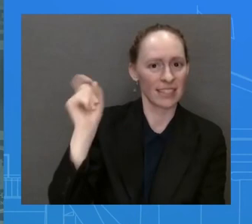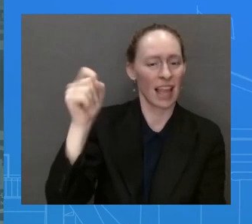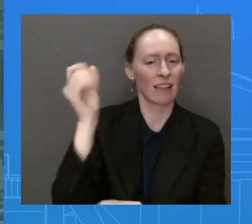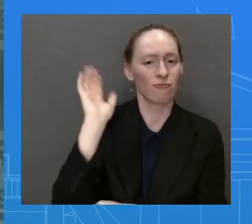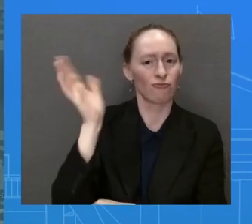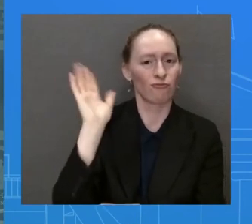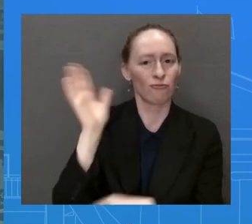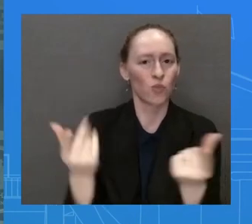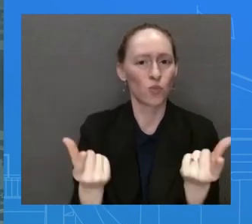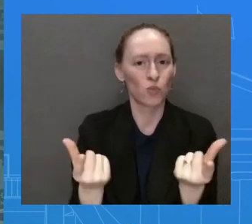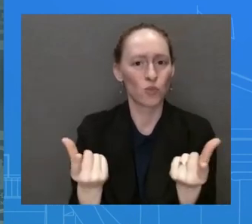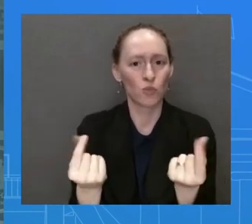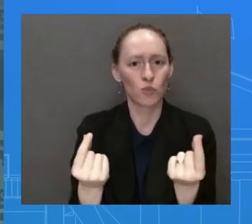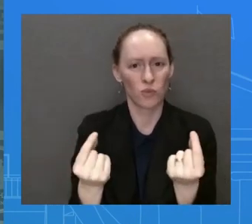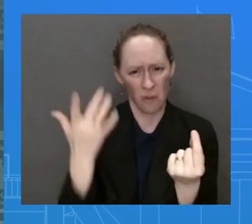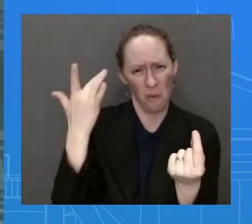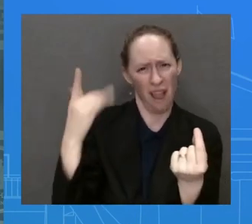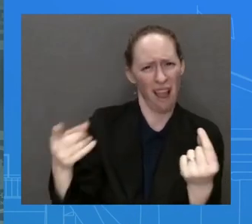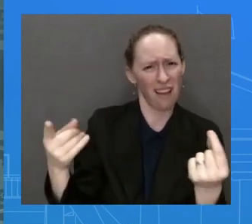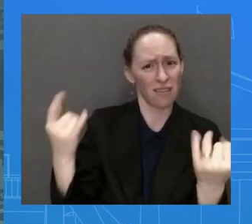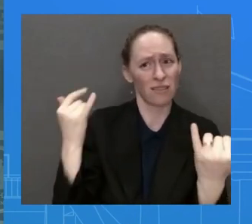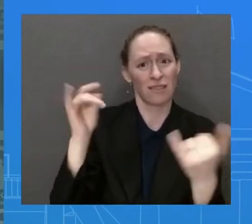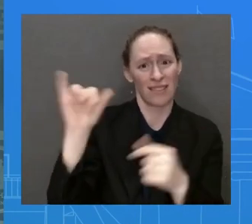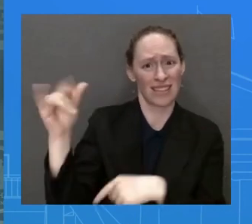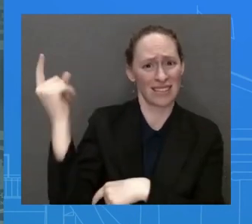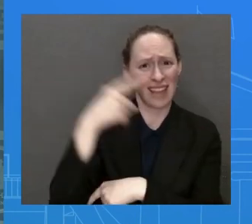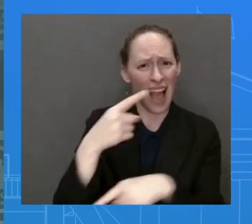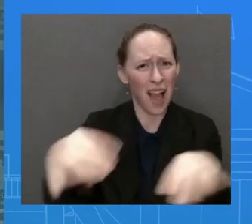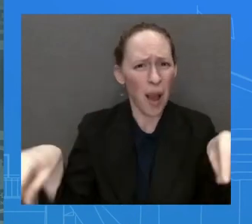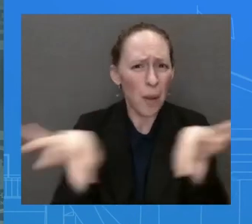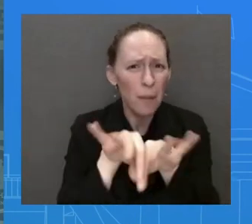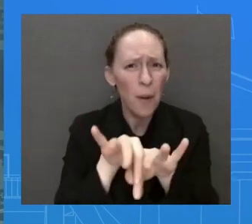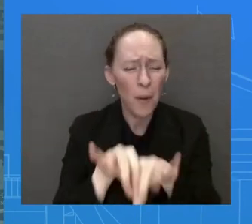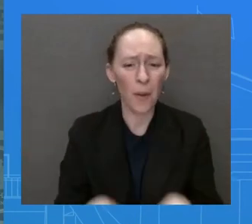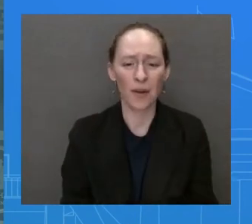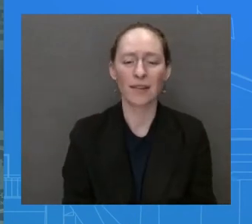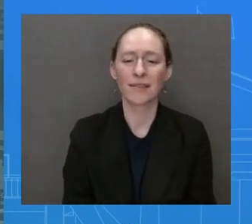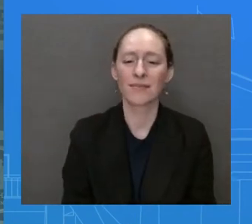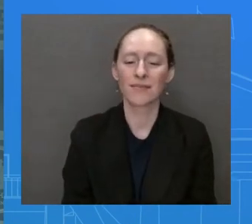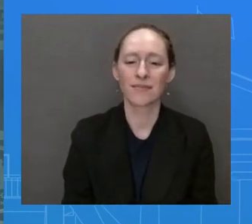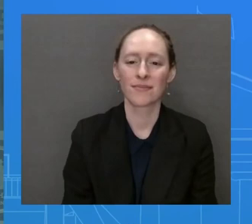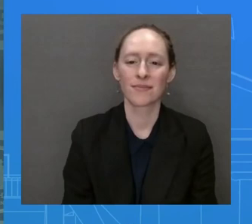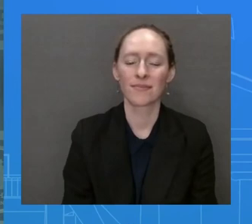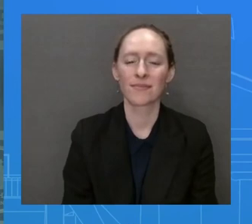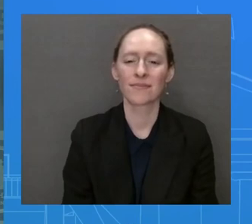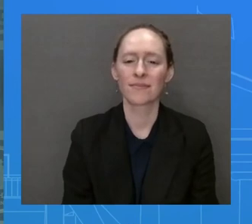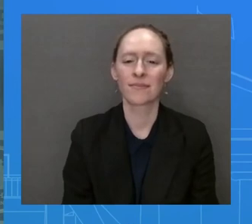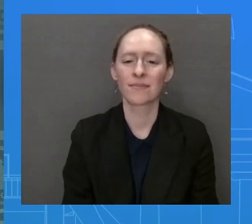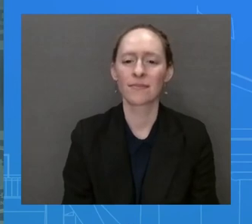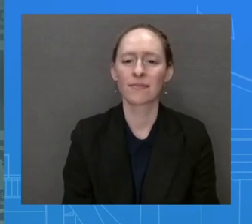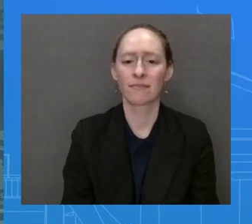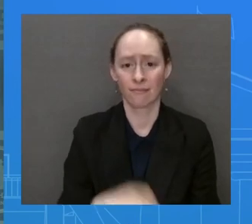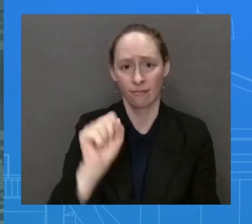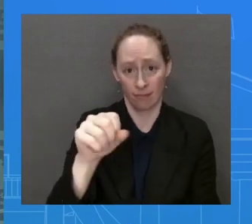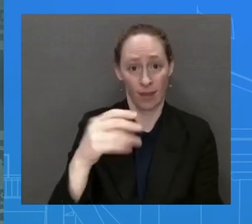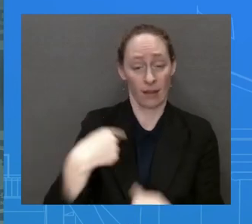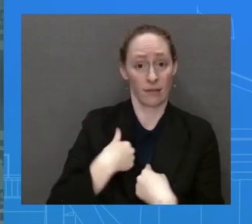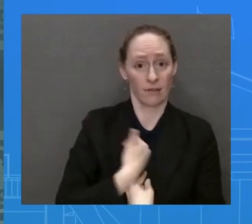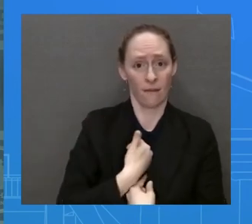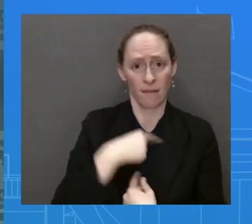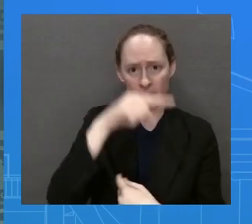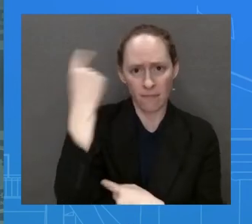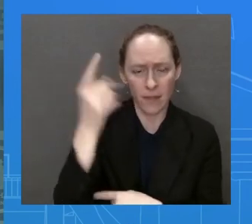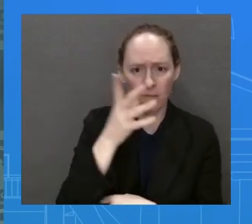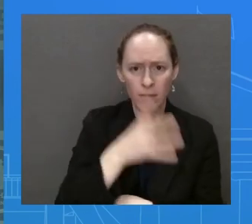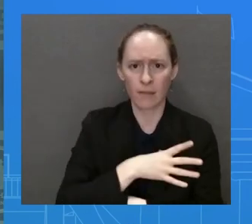important. I do want to say on a personal note, as Black women, we have broken barriers. This church and the day honoring King are